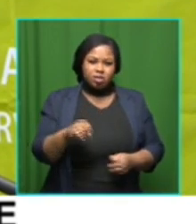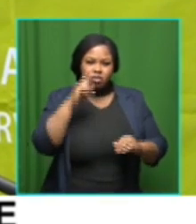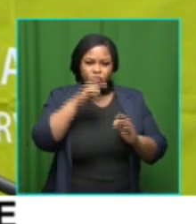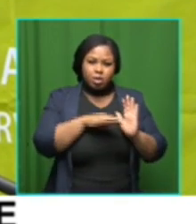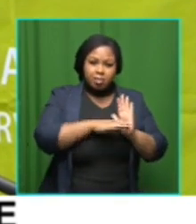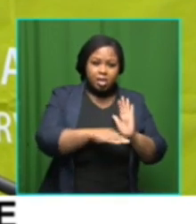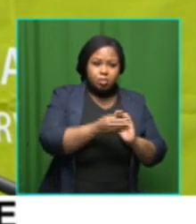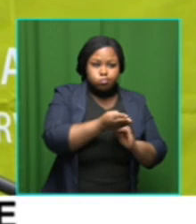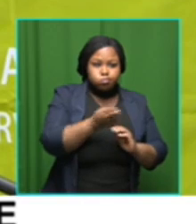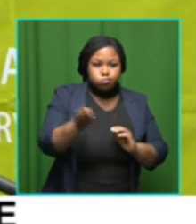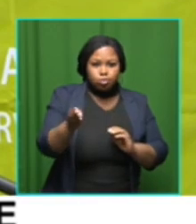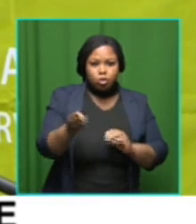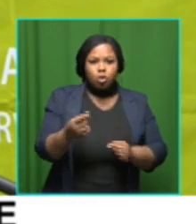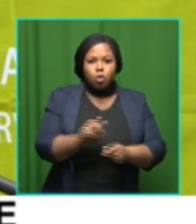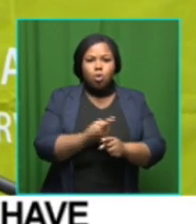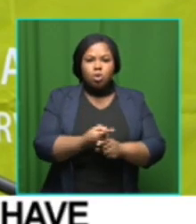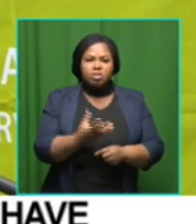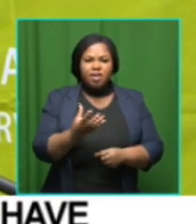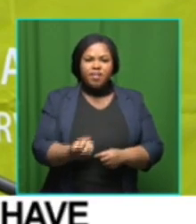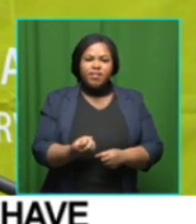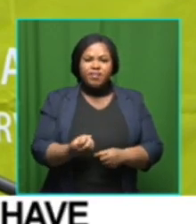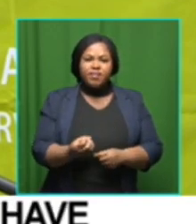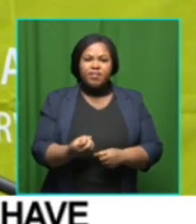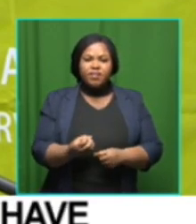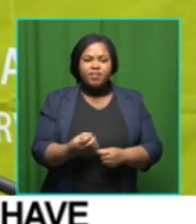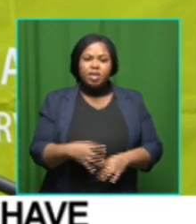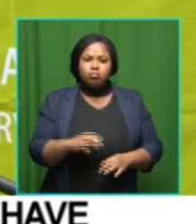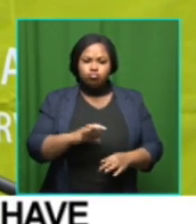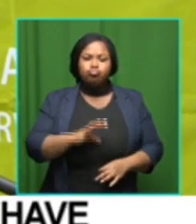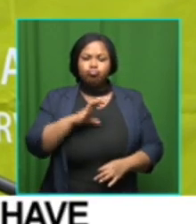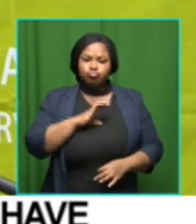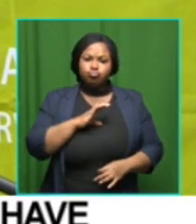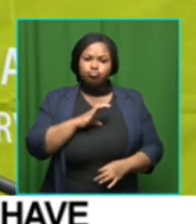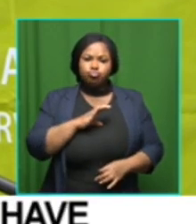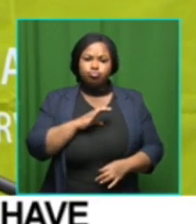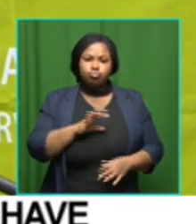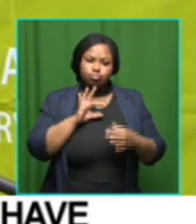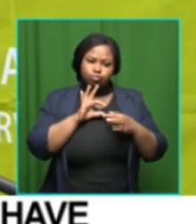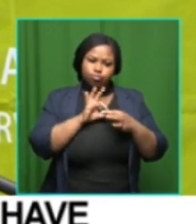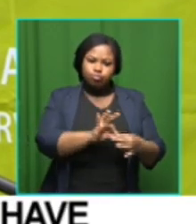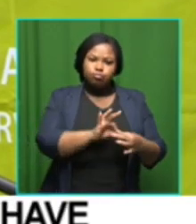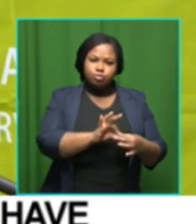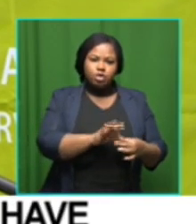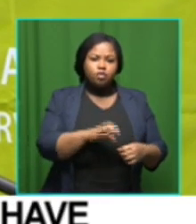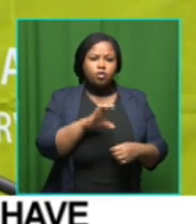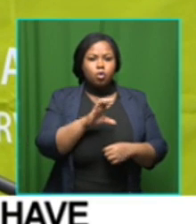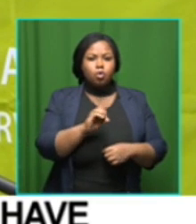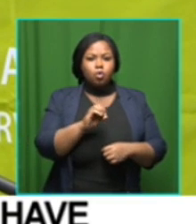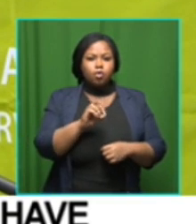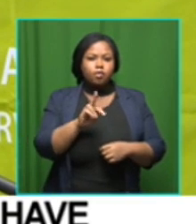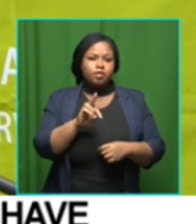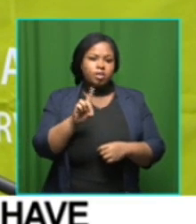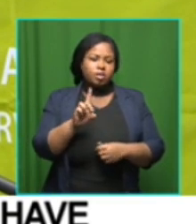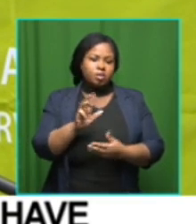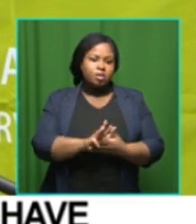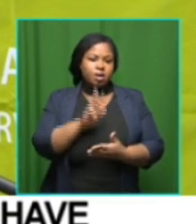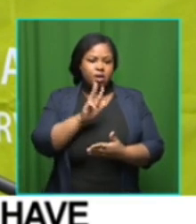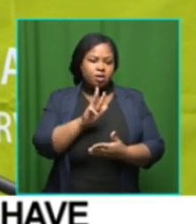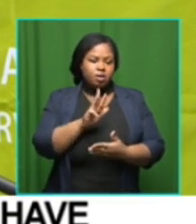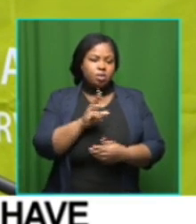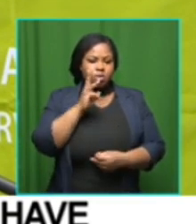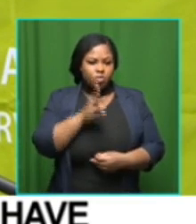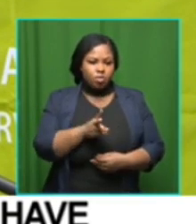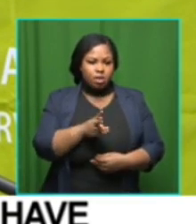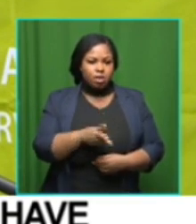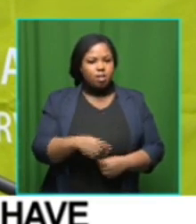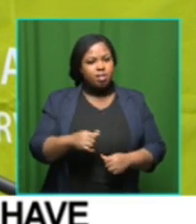are there are almost confidently say that they are dedicated to COVID-19. And we are going